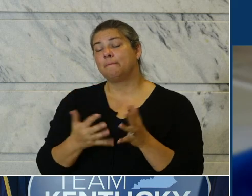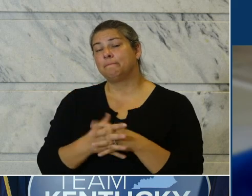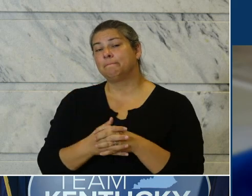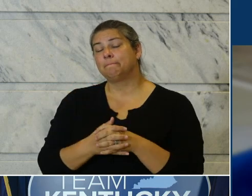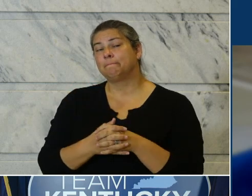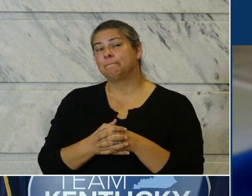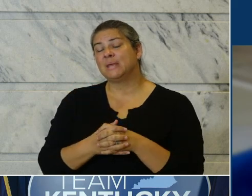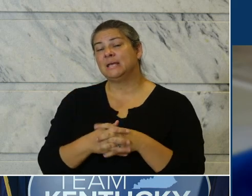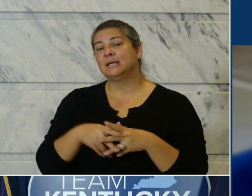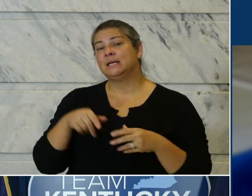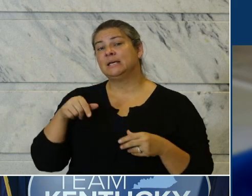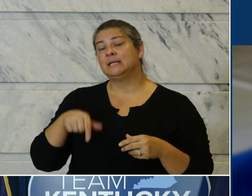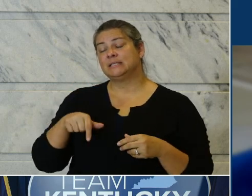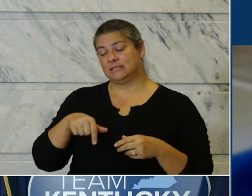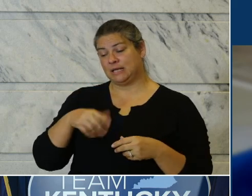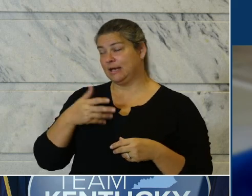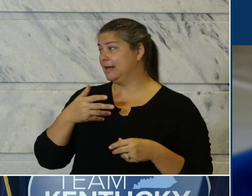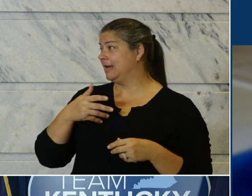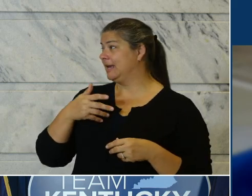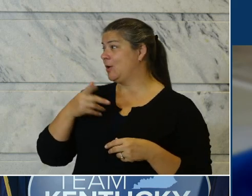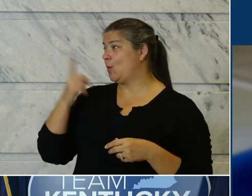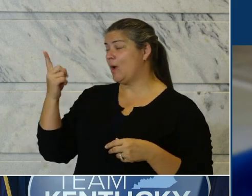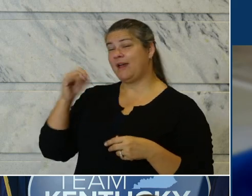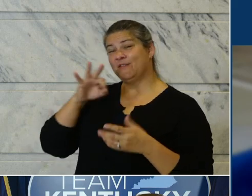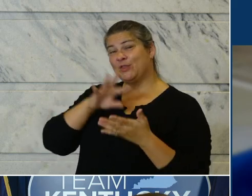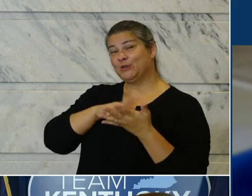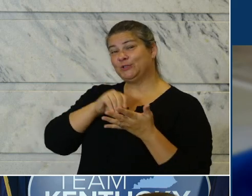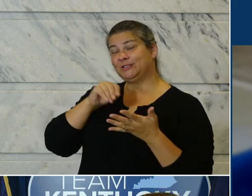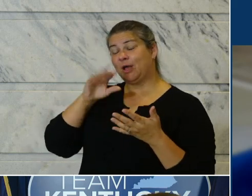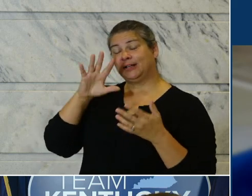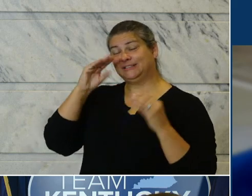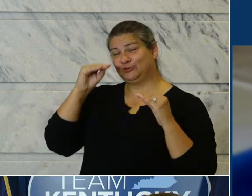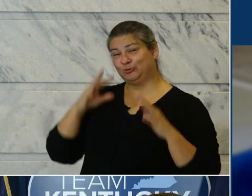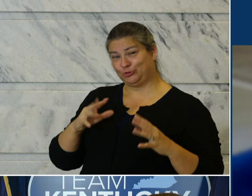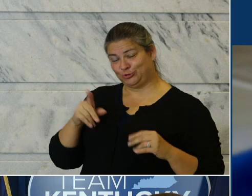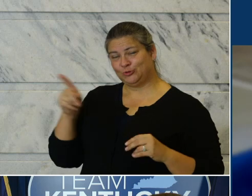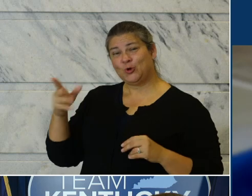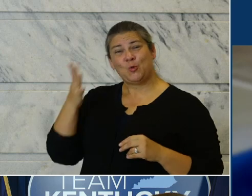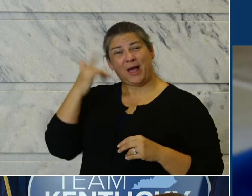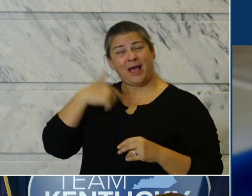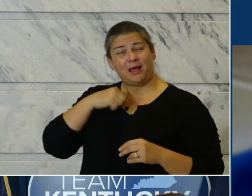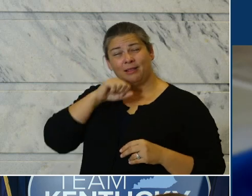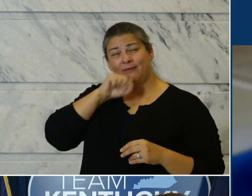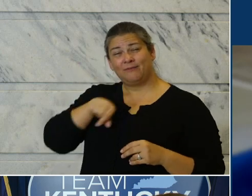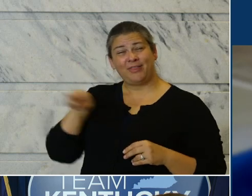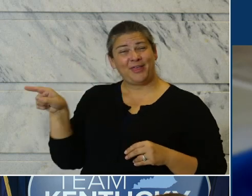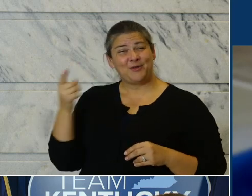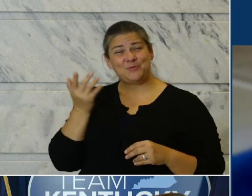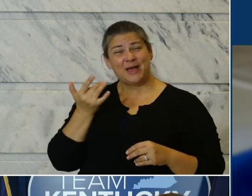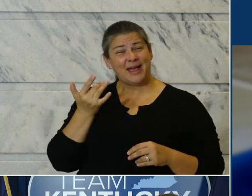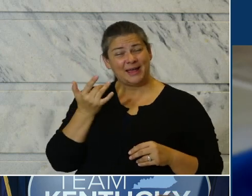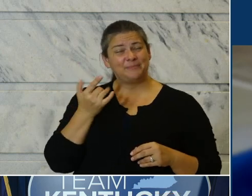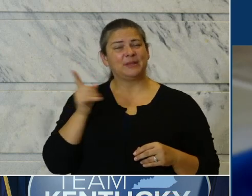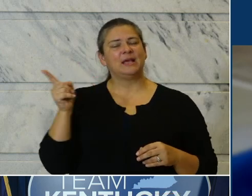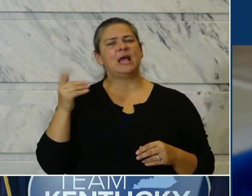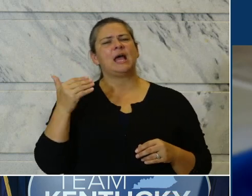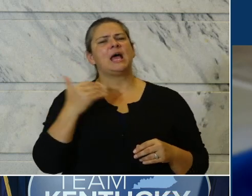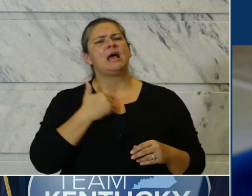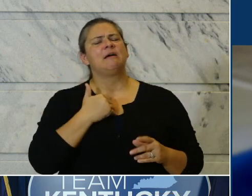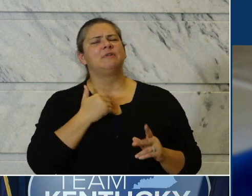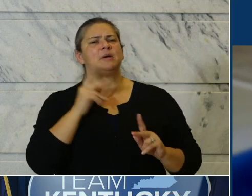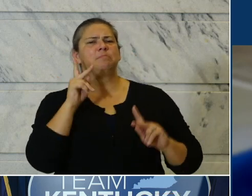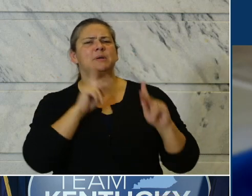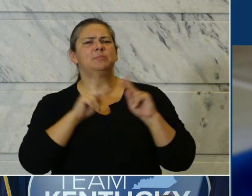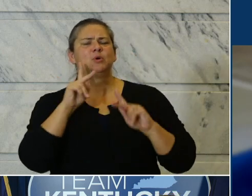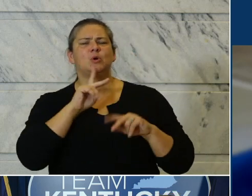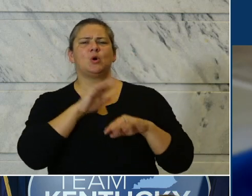this is in a classroom, one of our teachers. And what I love about this is has both people on